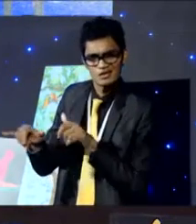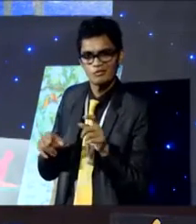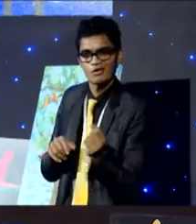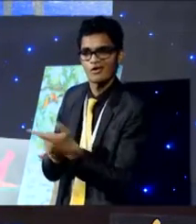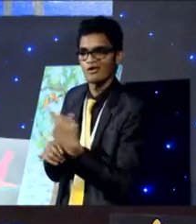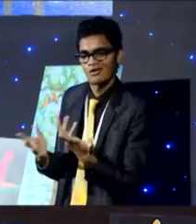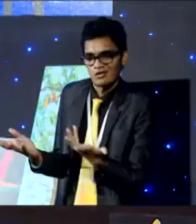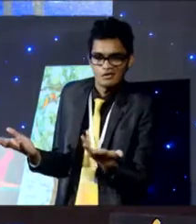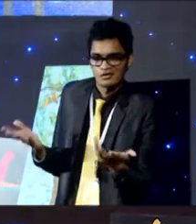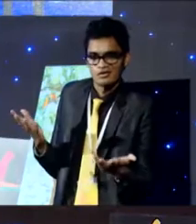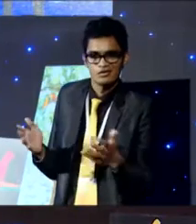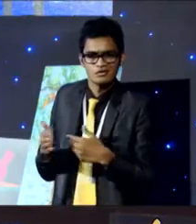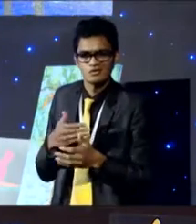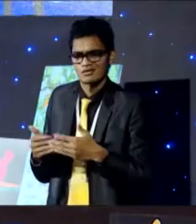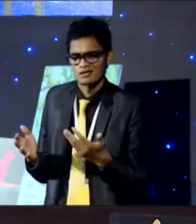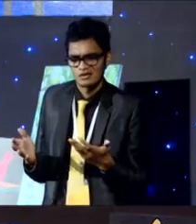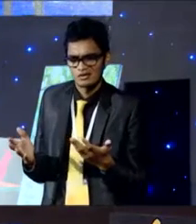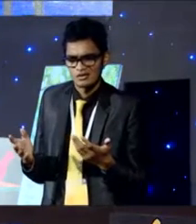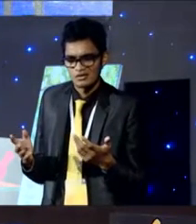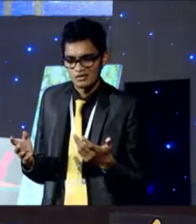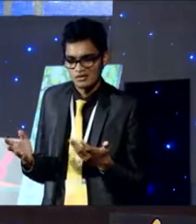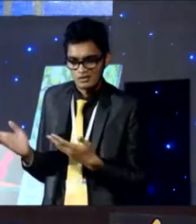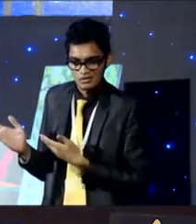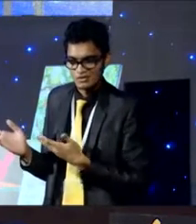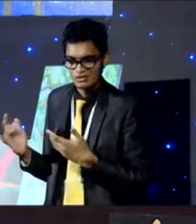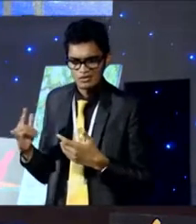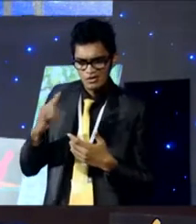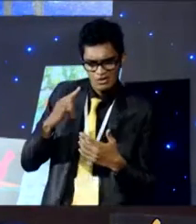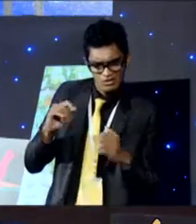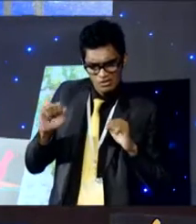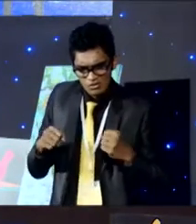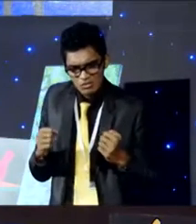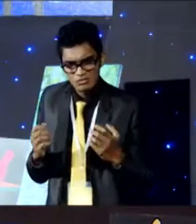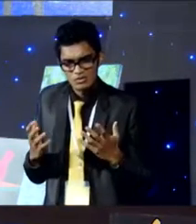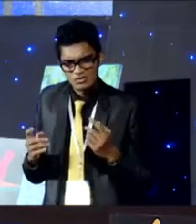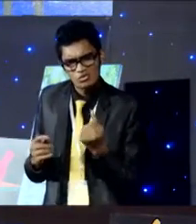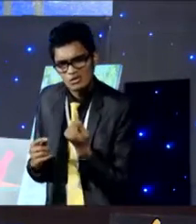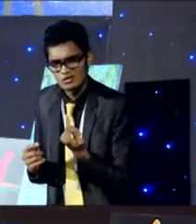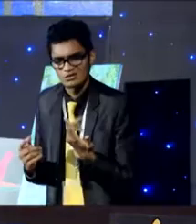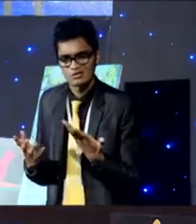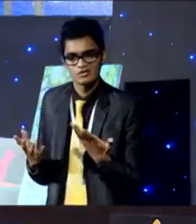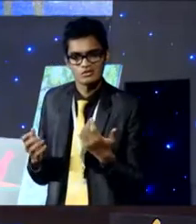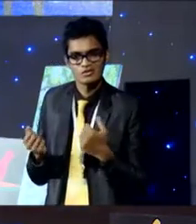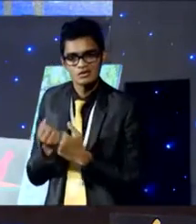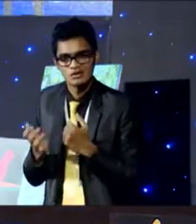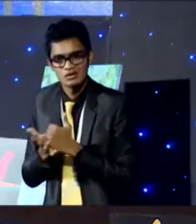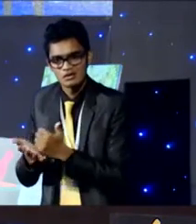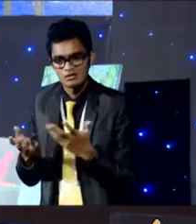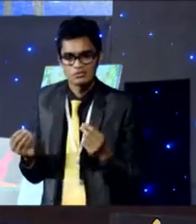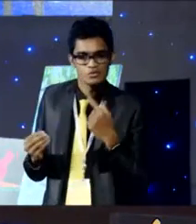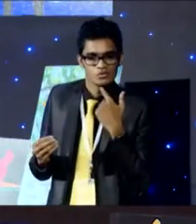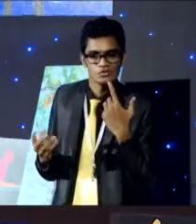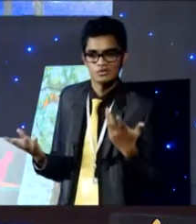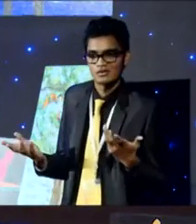I went, but it is against the DGCA guidelines to let you fly alone. I said, sir, I was a part of that national committee which actually drafted